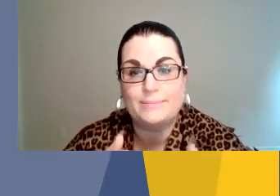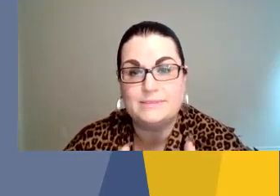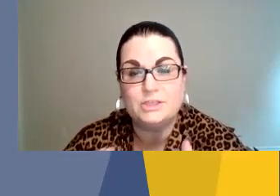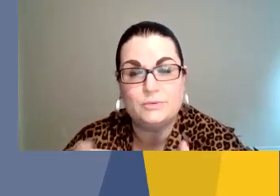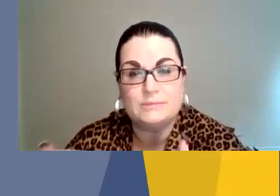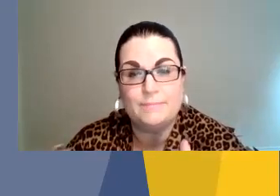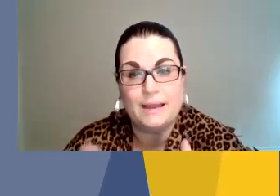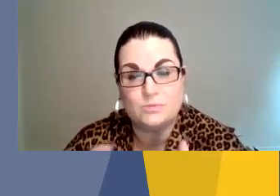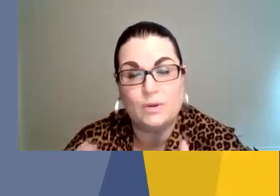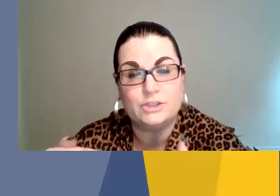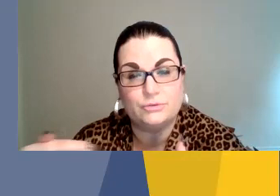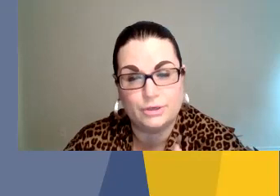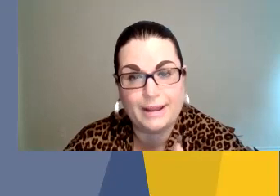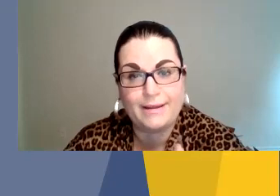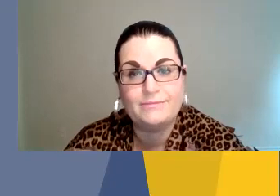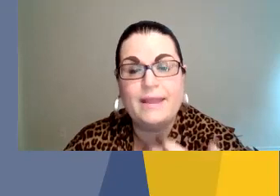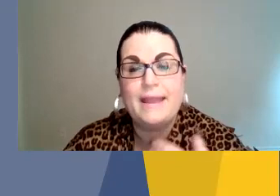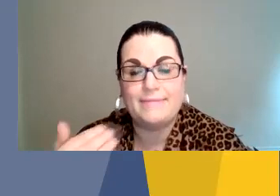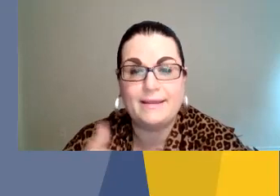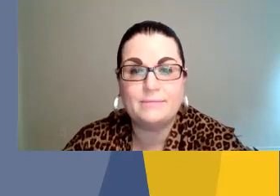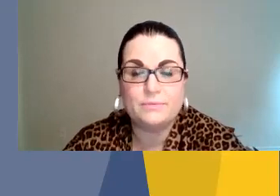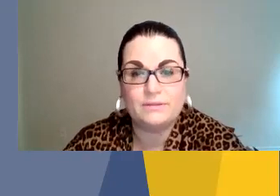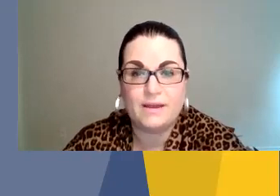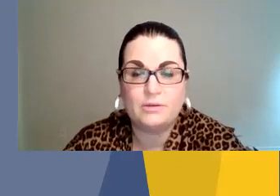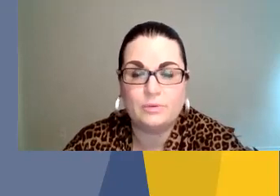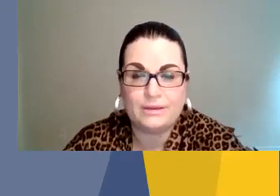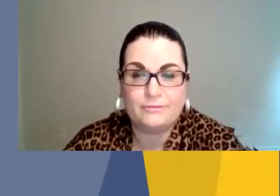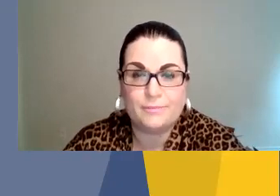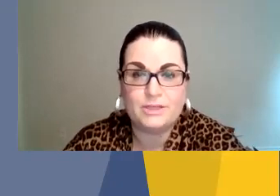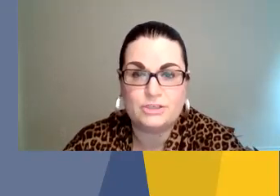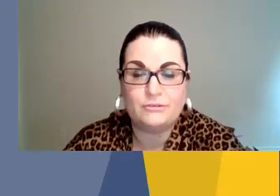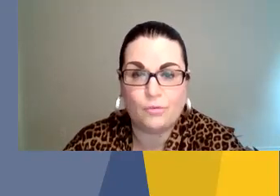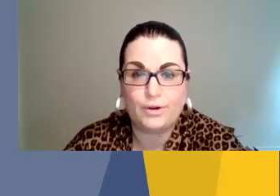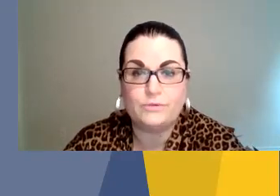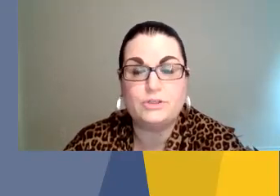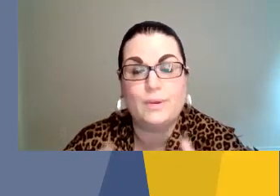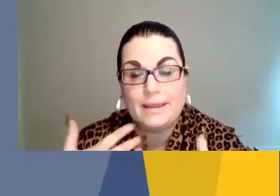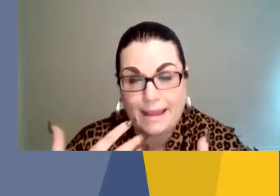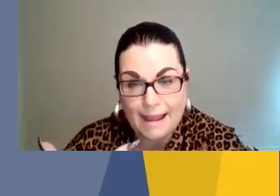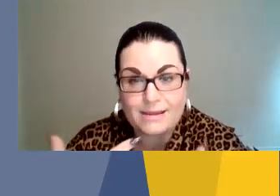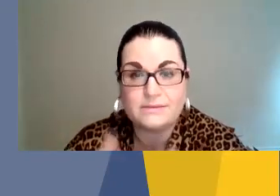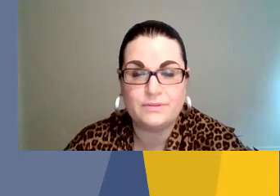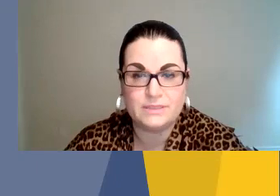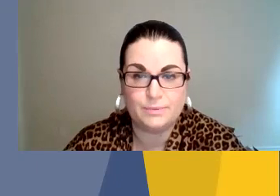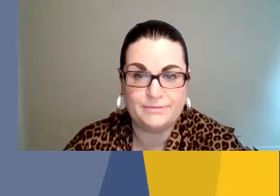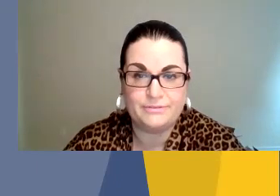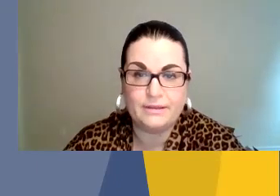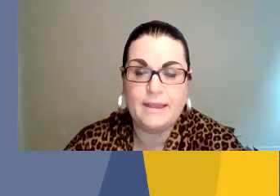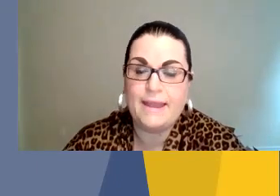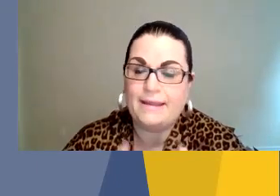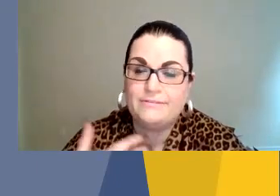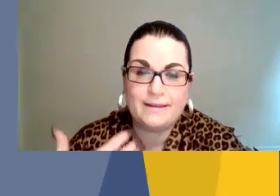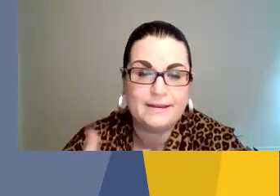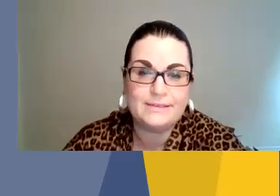or perhaps didn't do as well as you could have. And that can be really valuable information for you. So ask for the